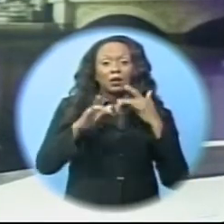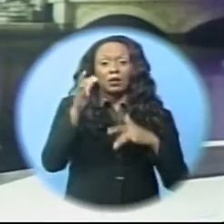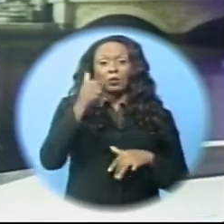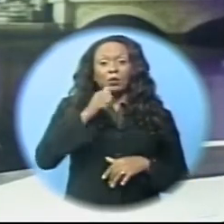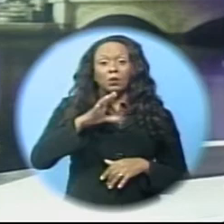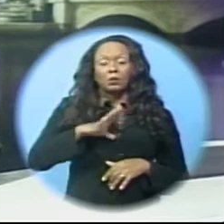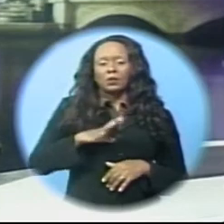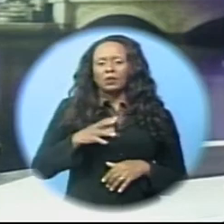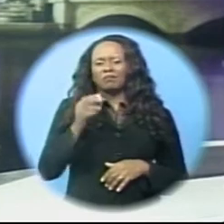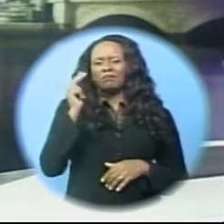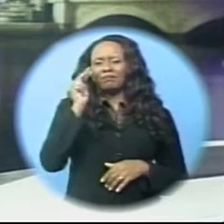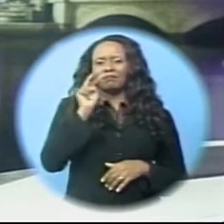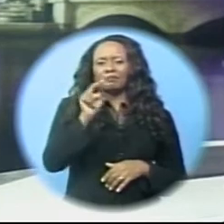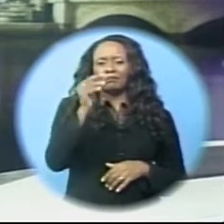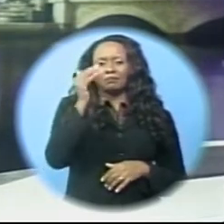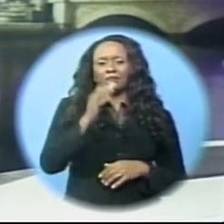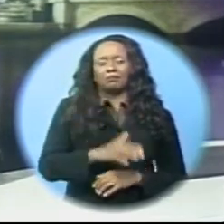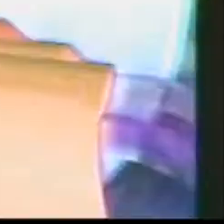a Christchurch woman.